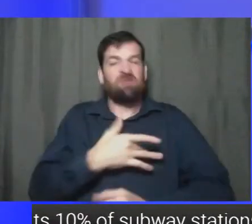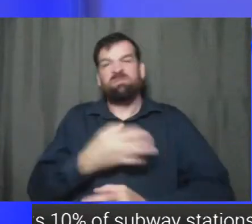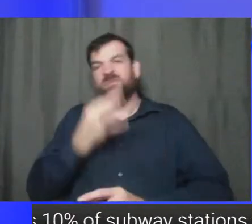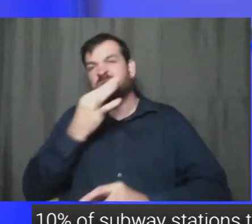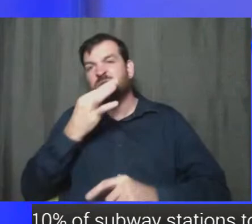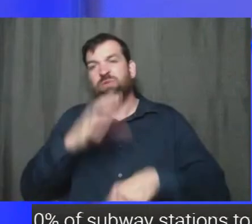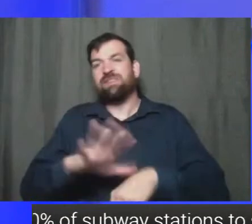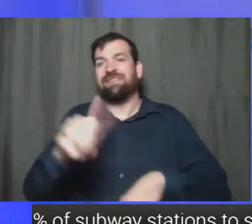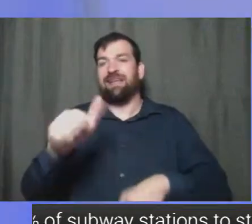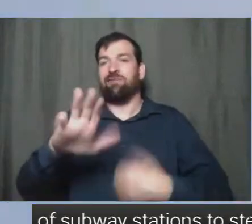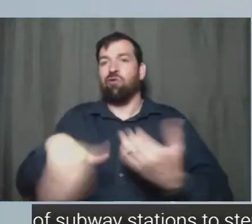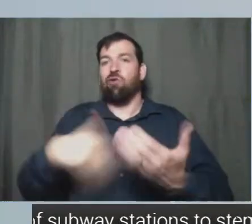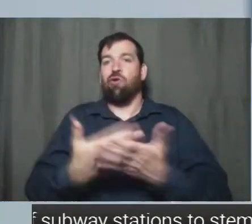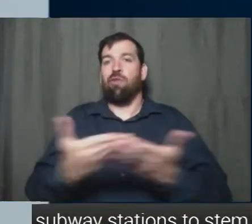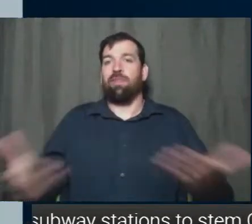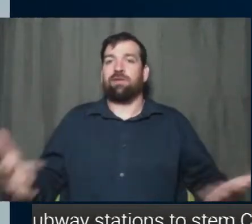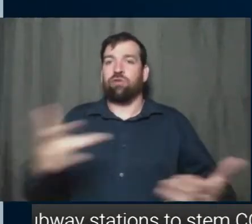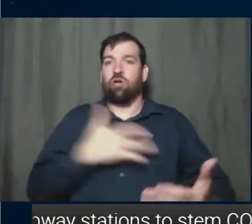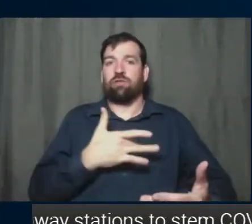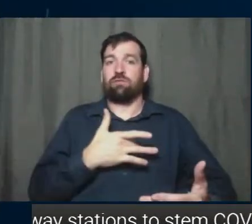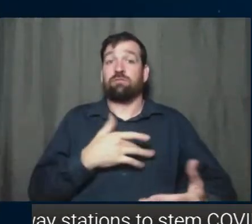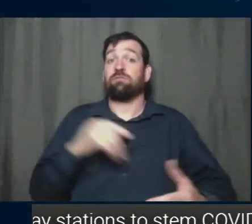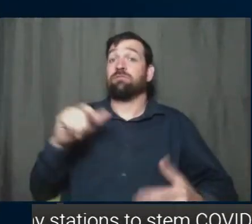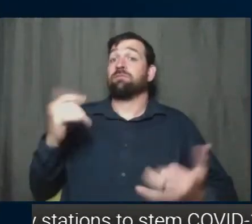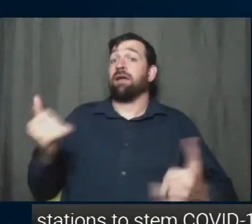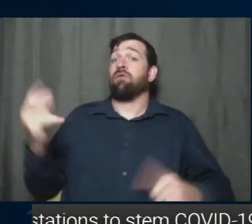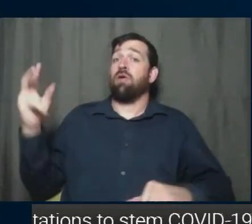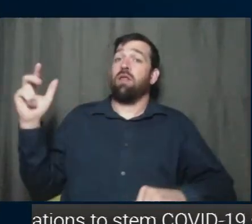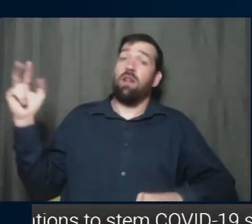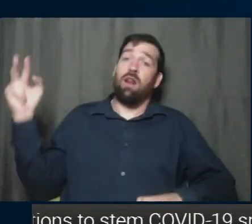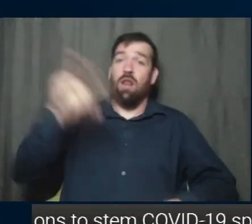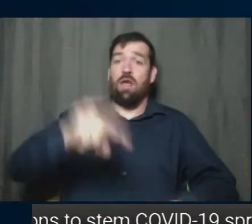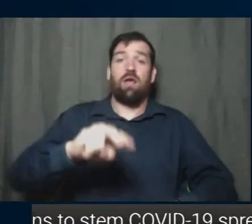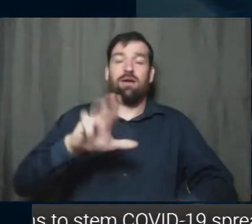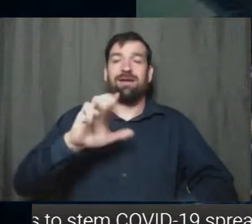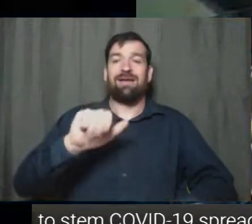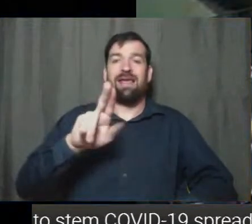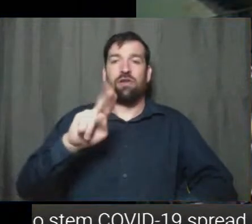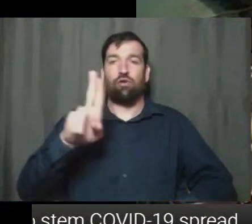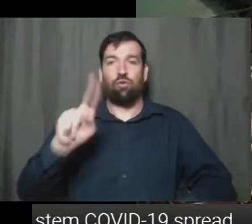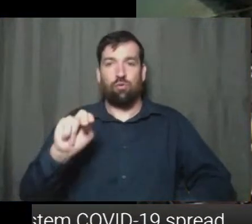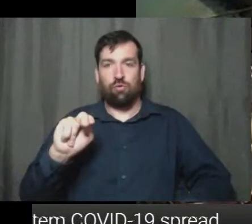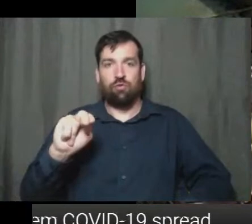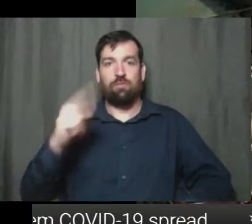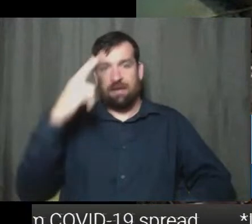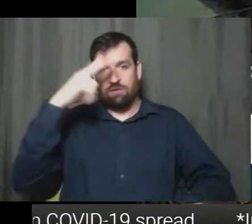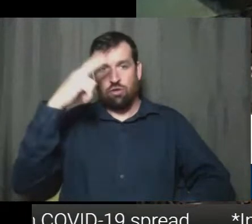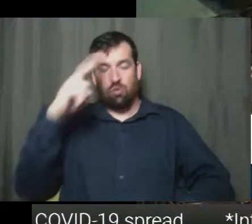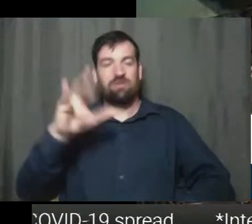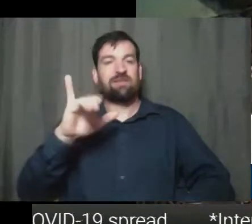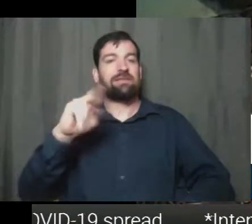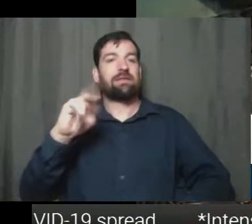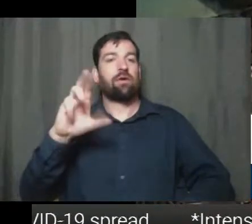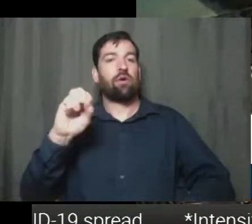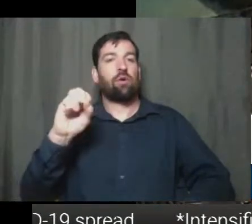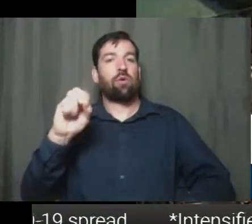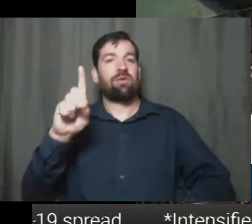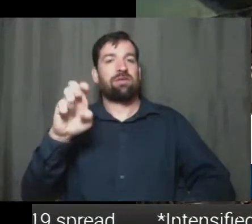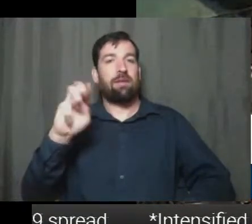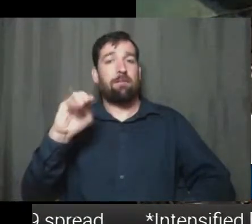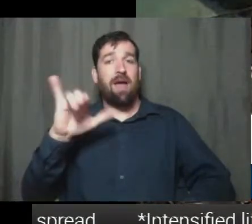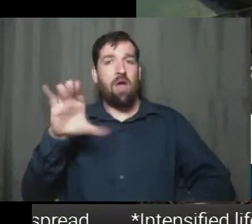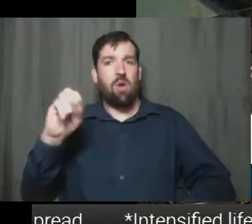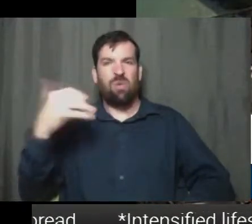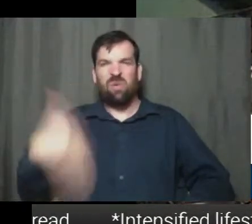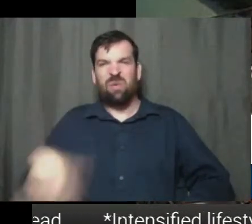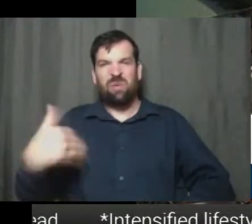Things Heart. A live look now in Cancun, Mexico. Of course, it is Cinco de Mayo. Oh, doesn't that look lovely? Oh